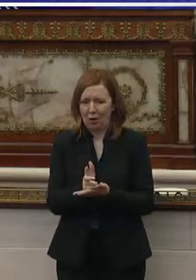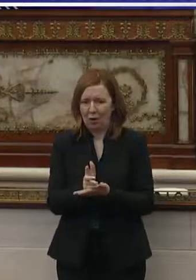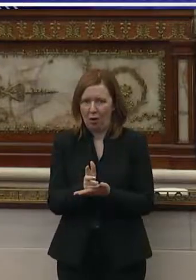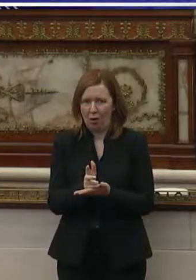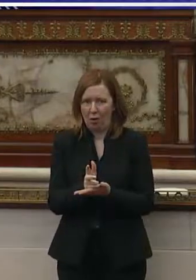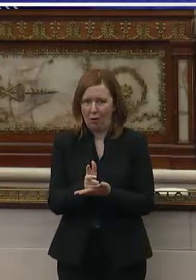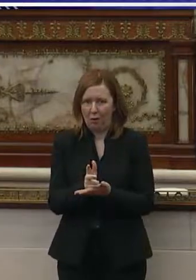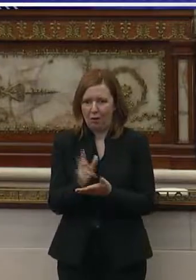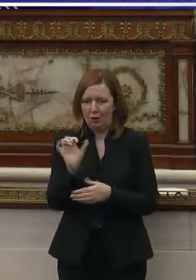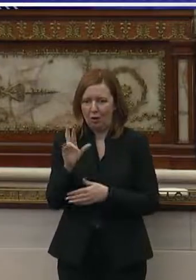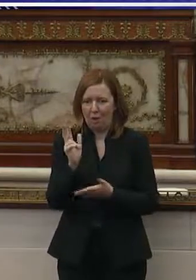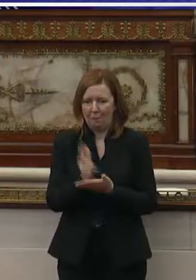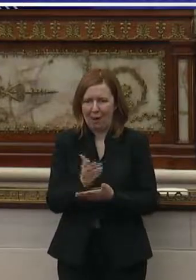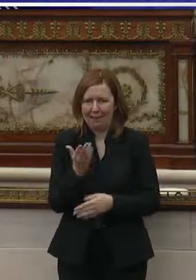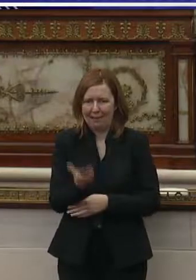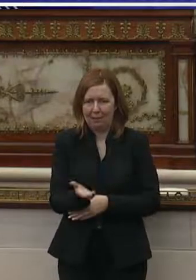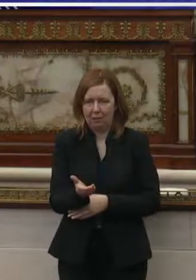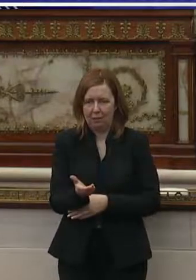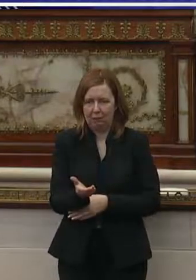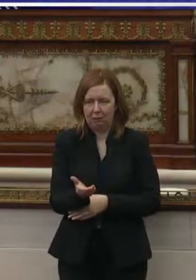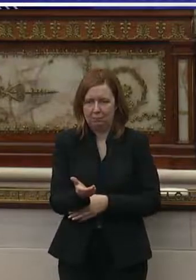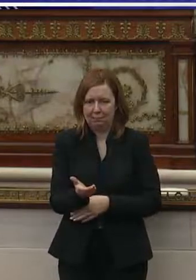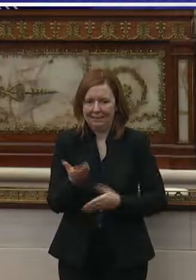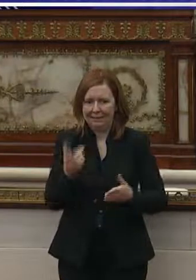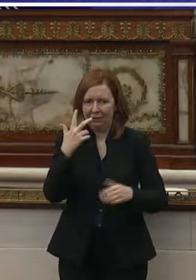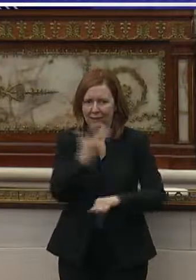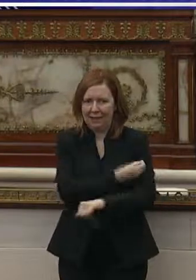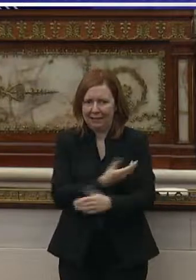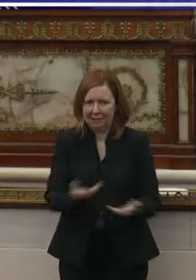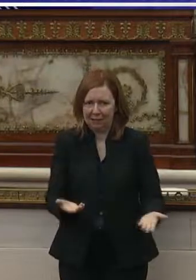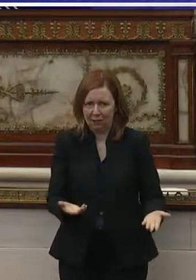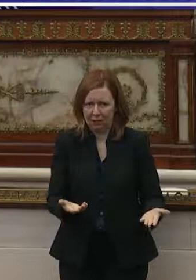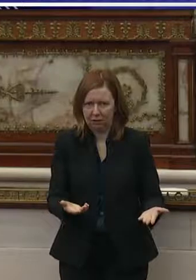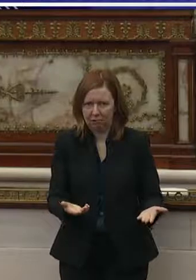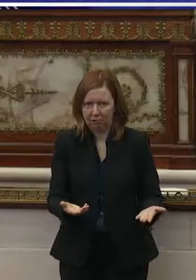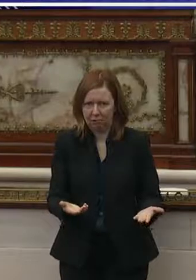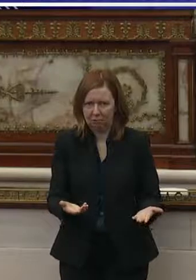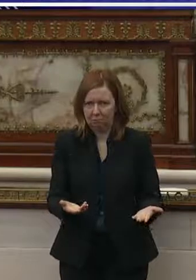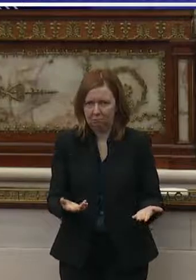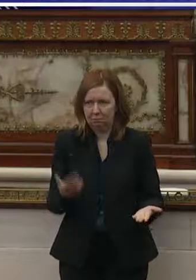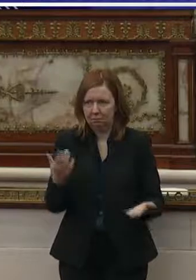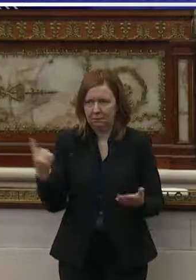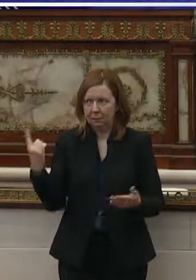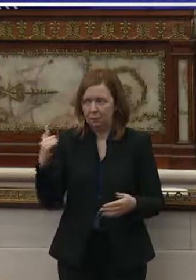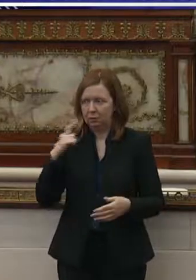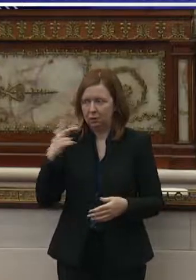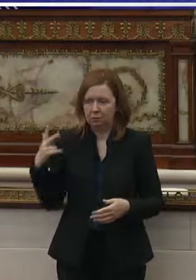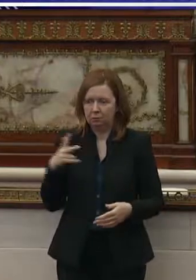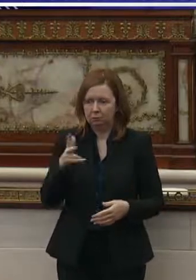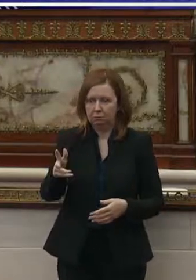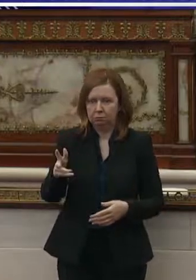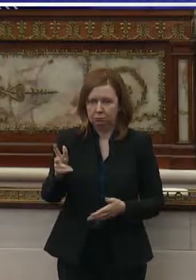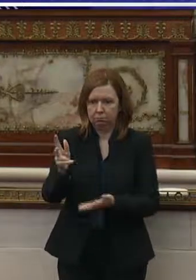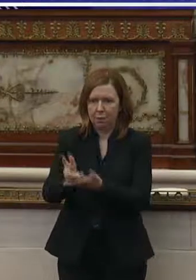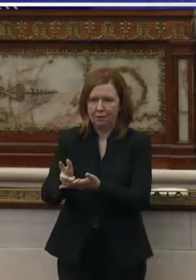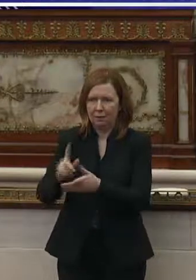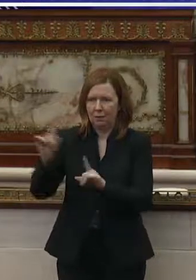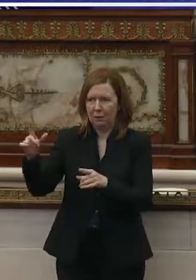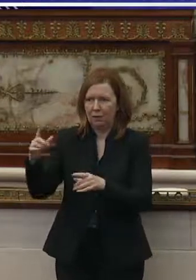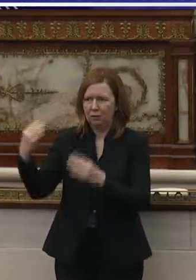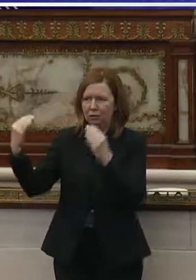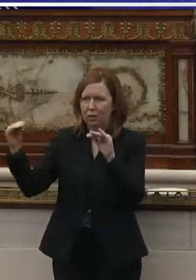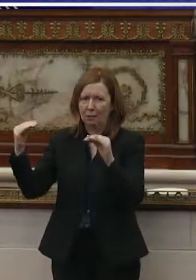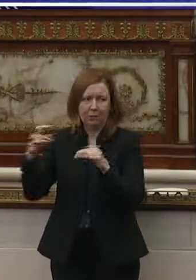that spot is there to get vaccinated, as opposed to someone who parked there and went shopping, went to a restaurant